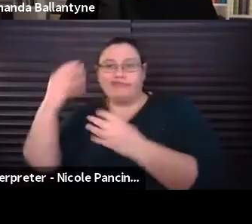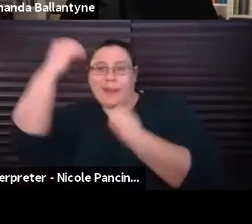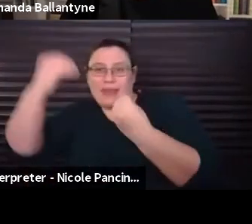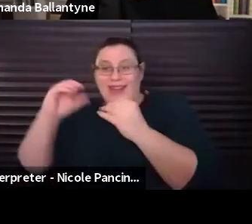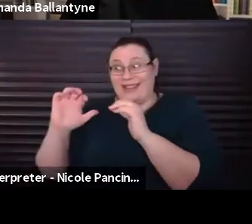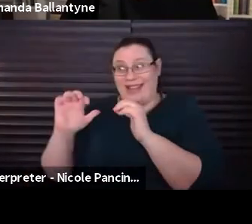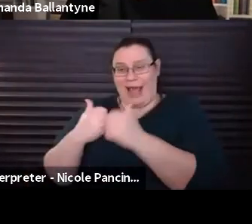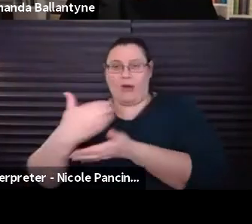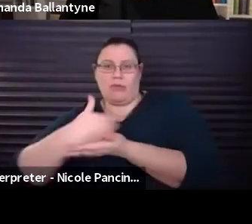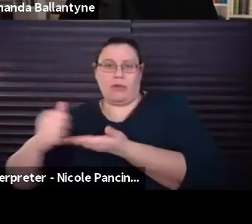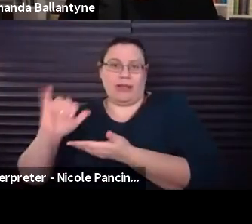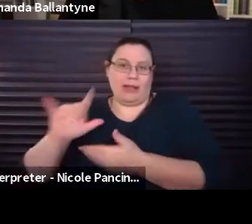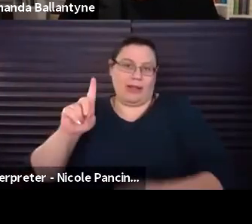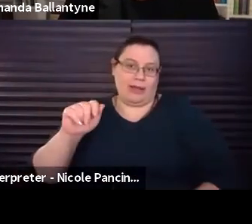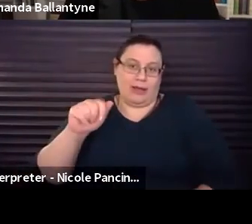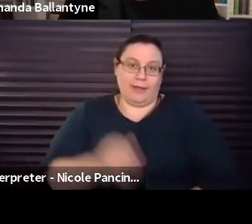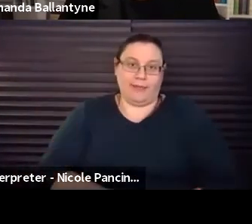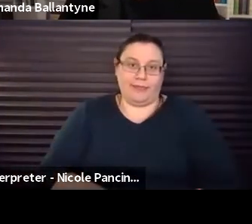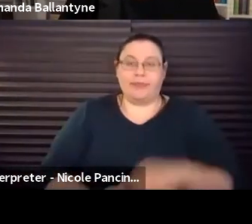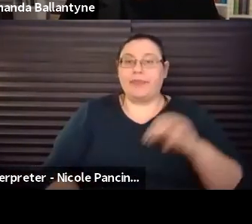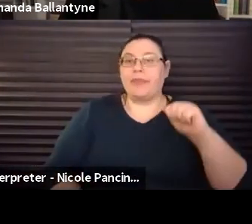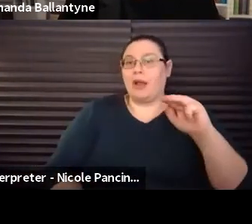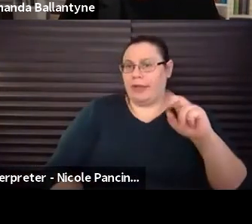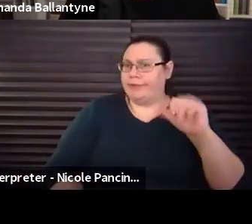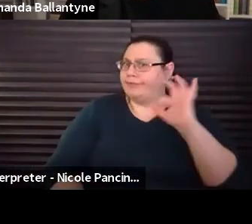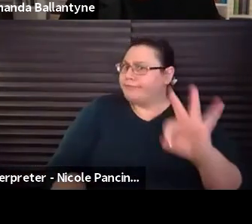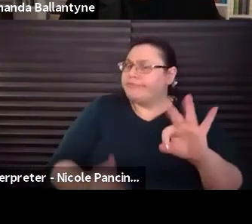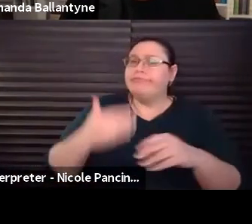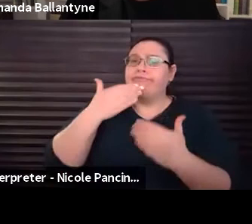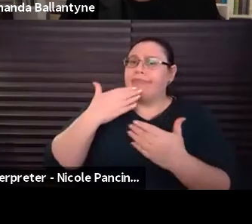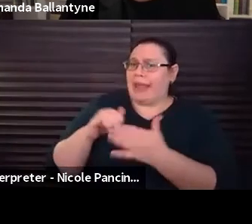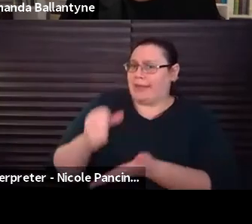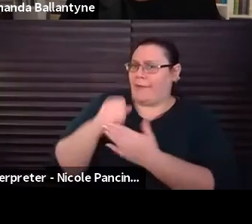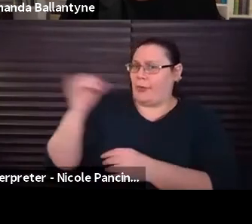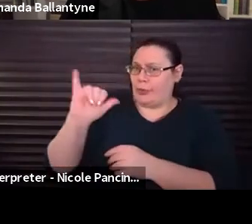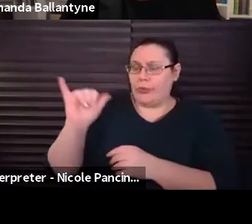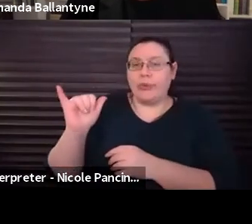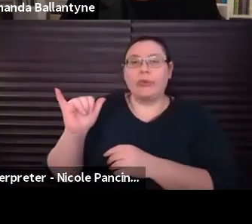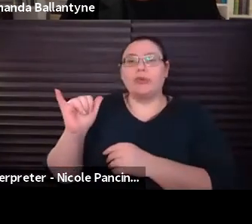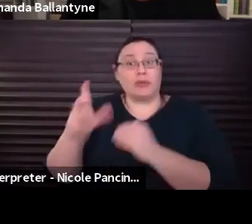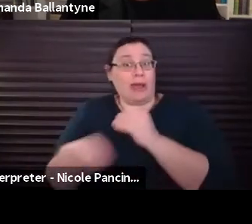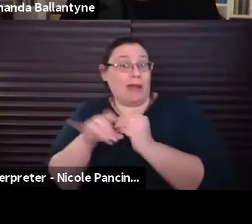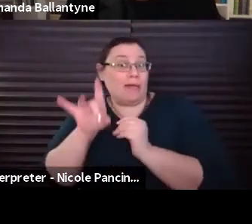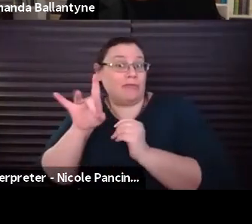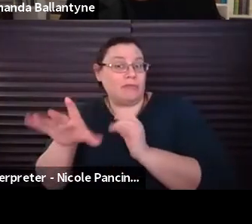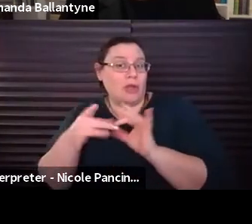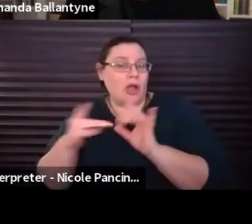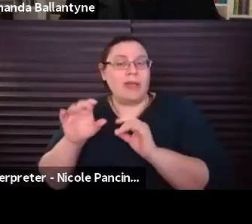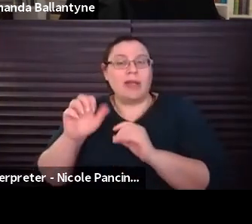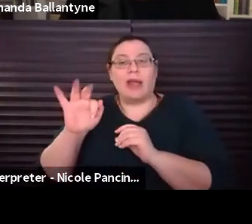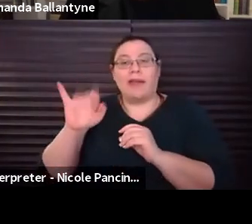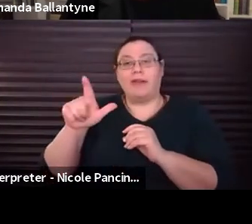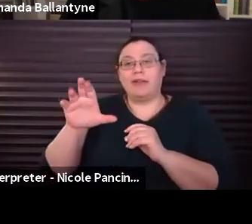being collected. That's really helpful too. And I think that, just to put an aside, the AFl-CIO's New